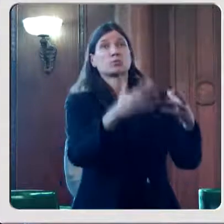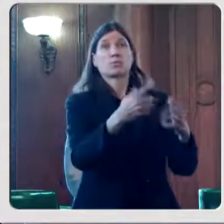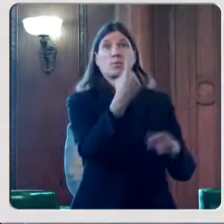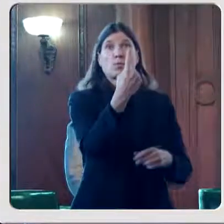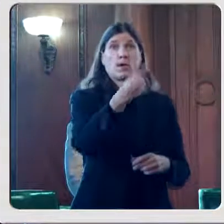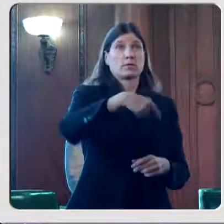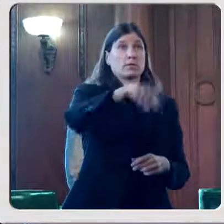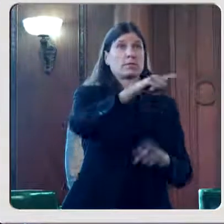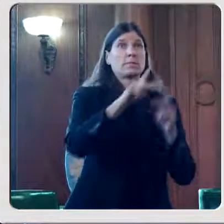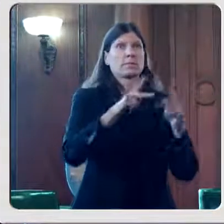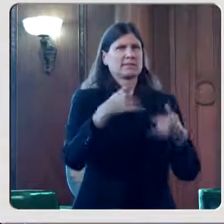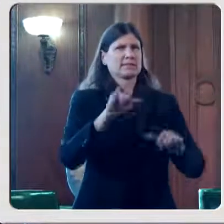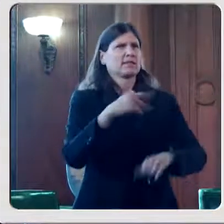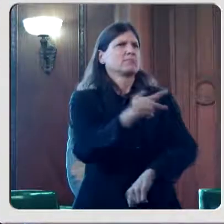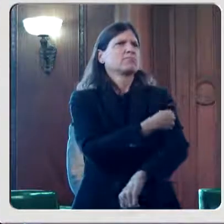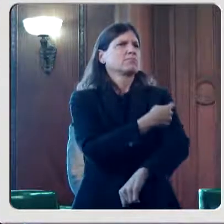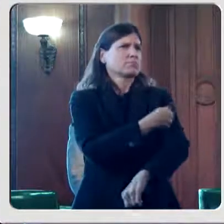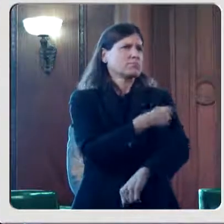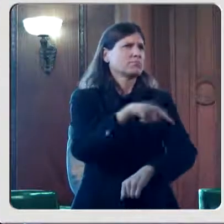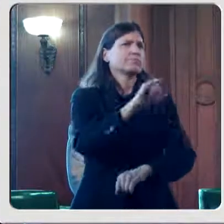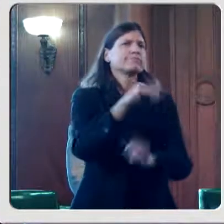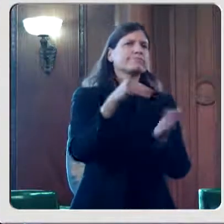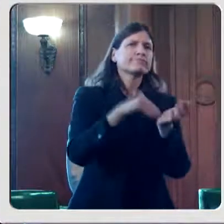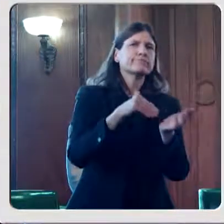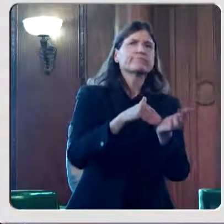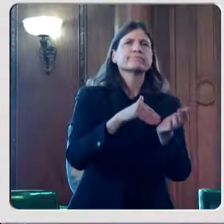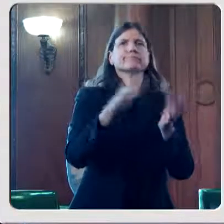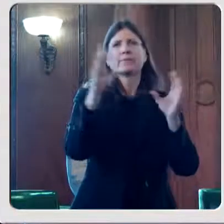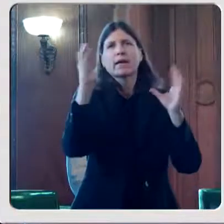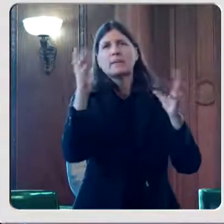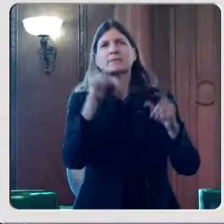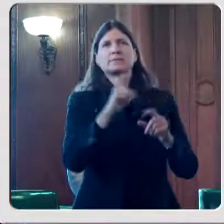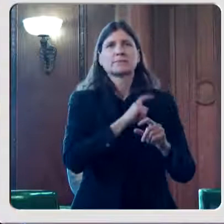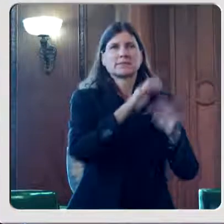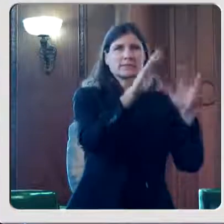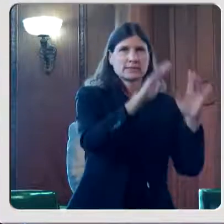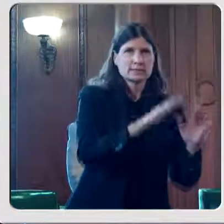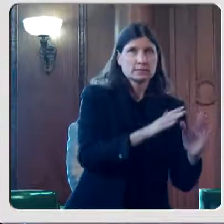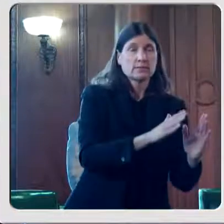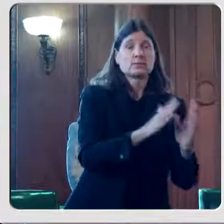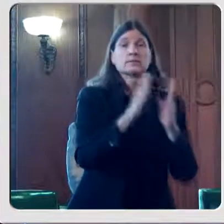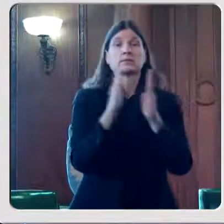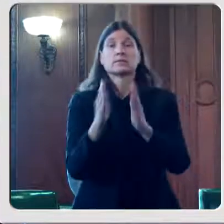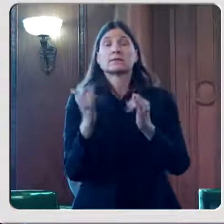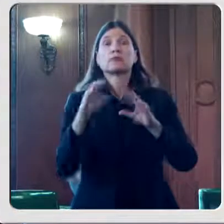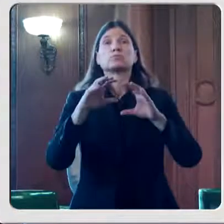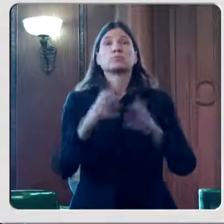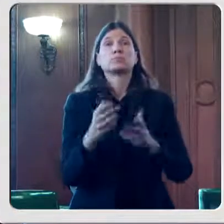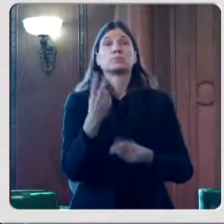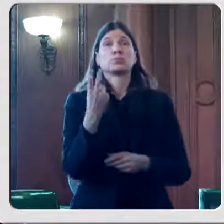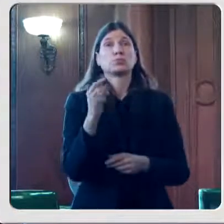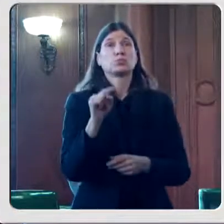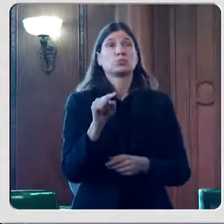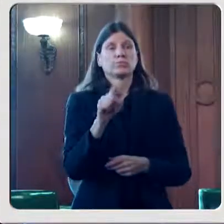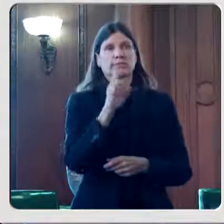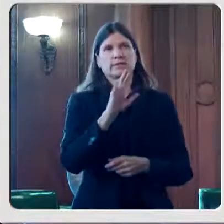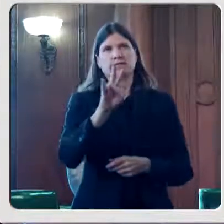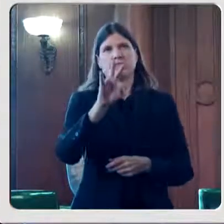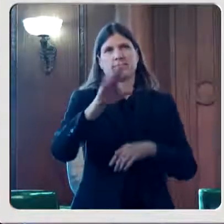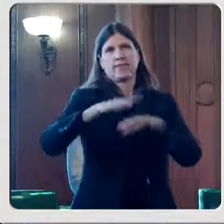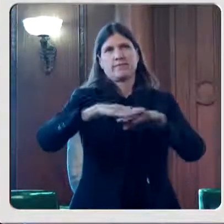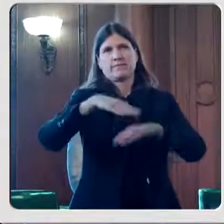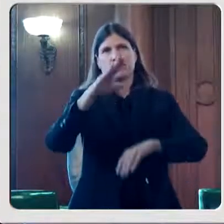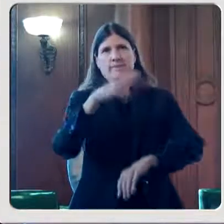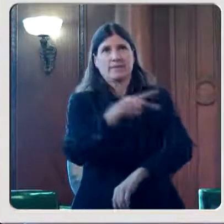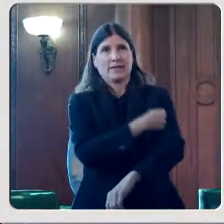of phase 2, meaning individuals 75 or older. We are still waiting further guidance from the state regarding